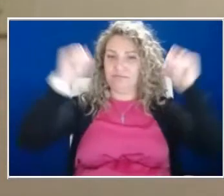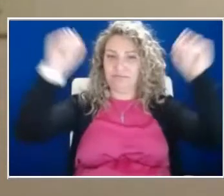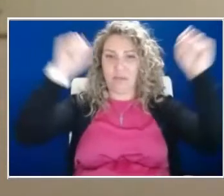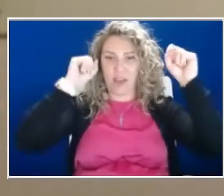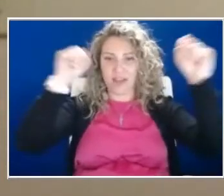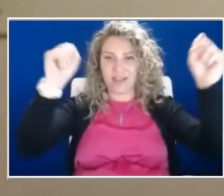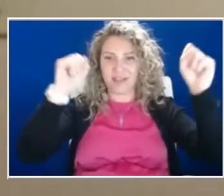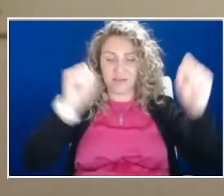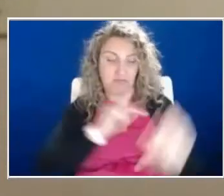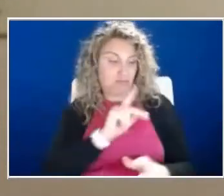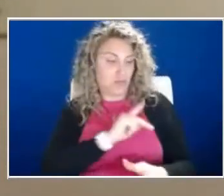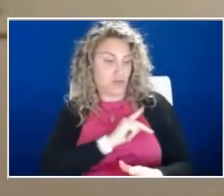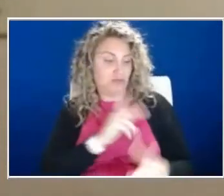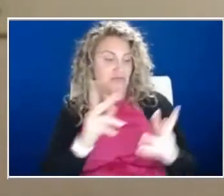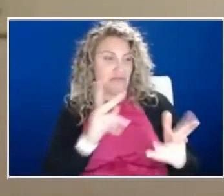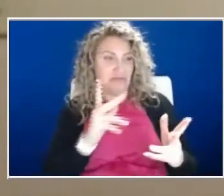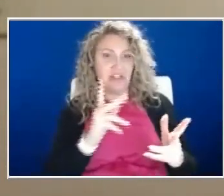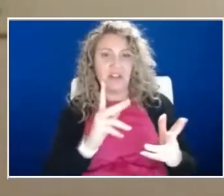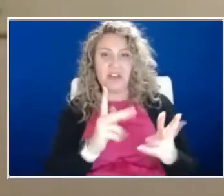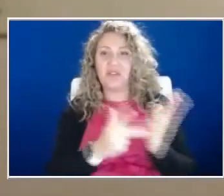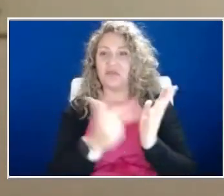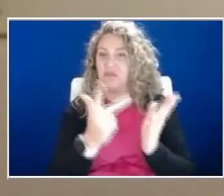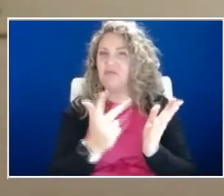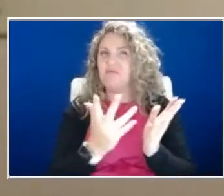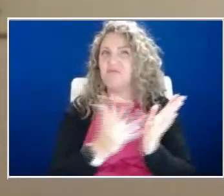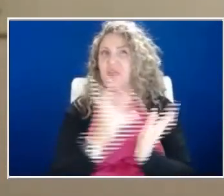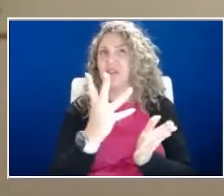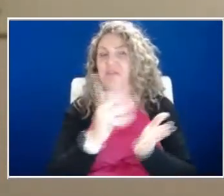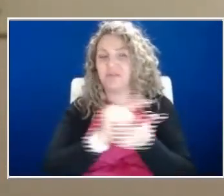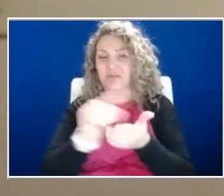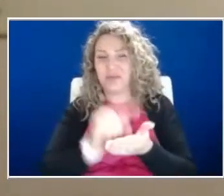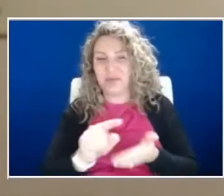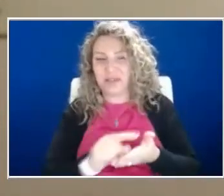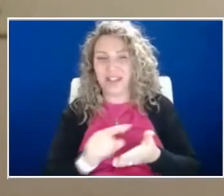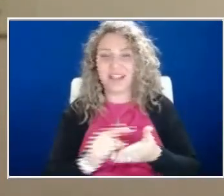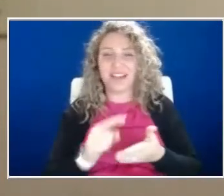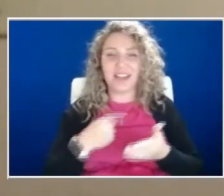a personal level about 3 to 5 times a week. So I do try to